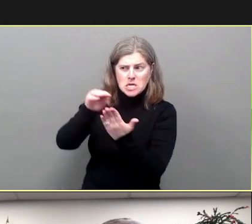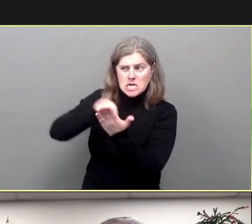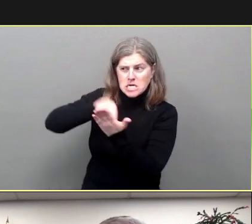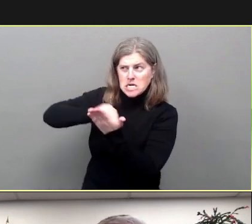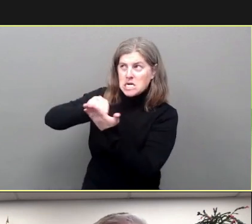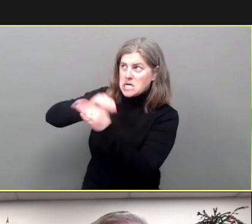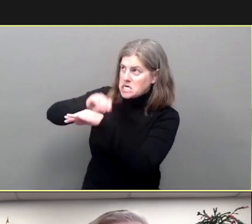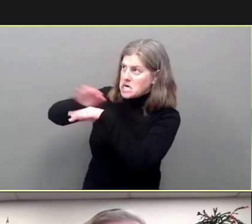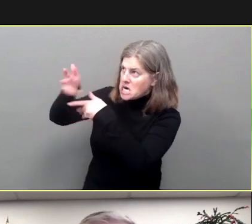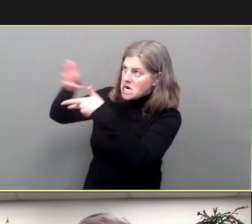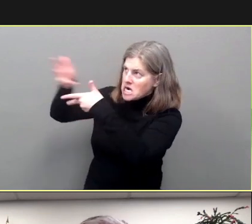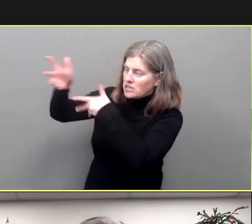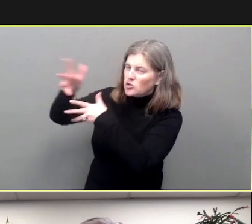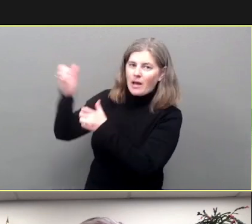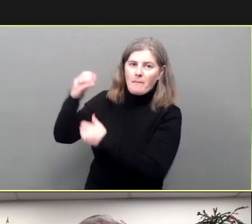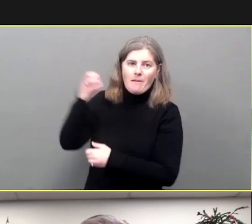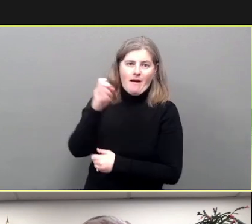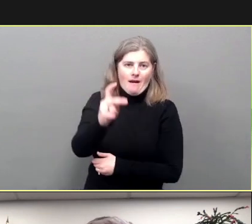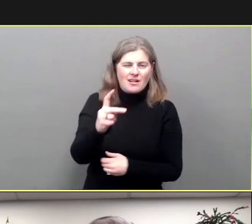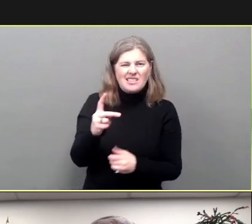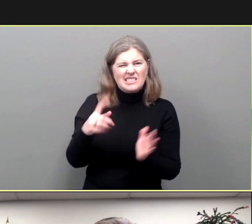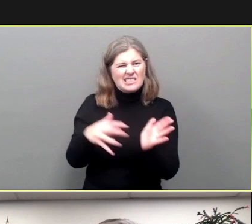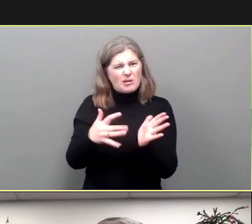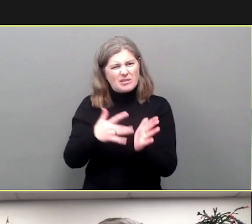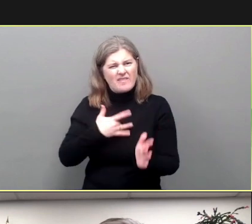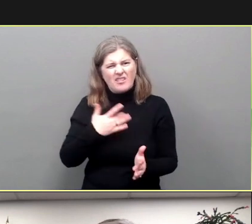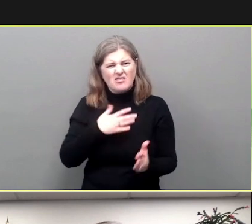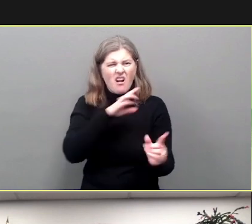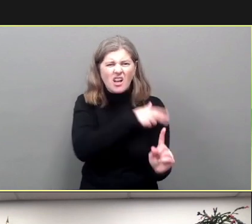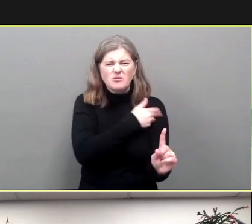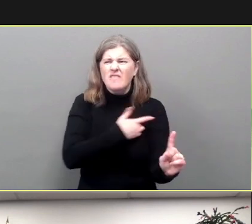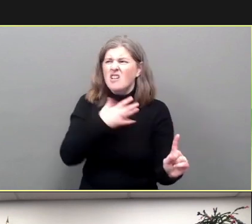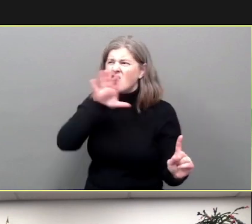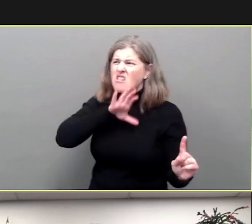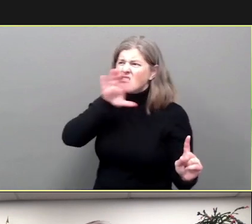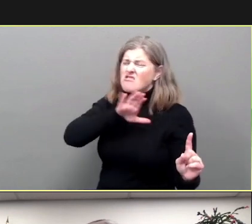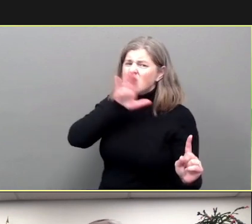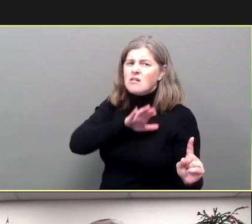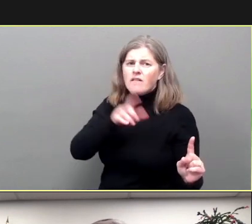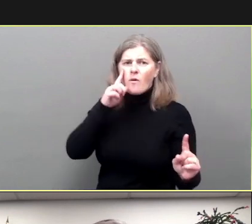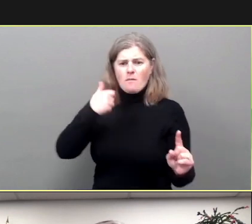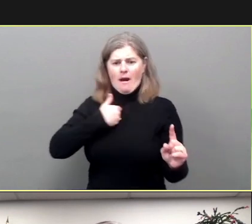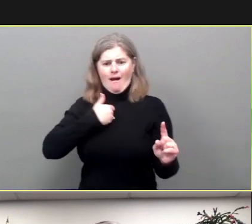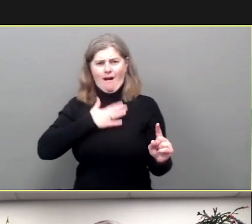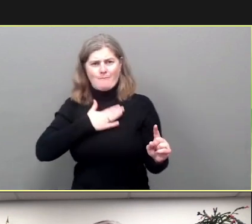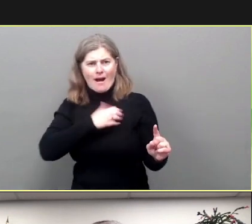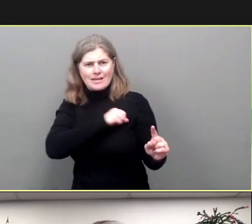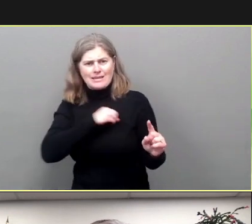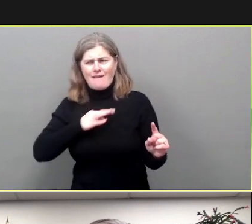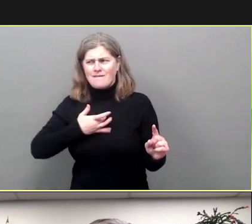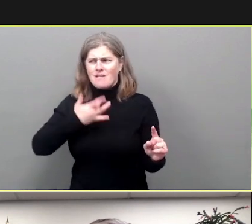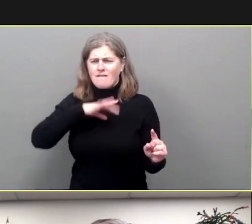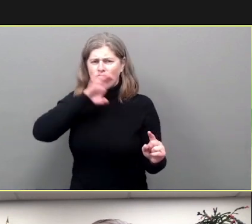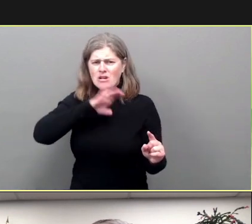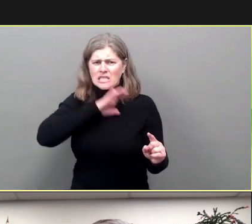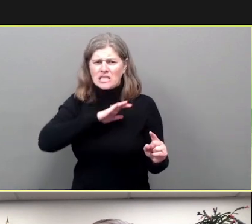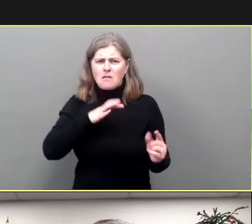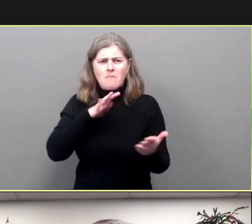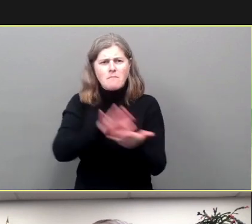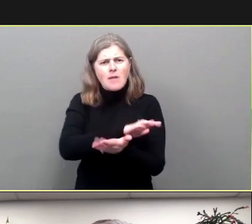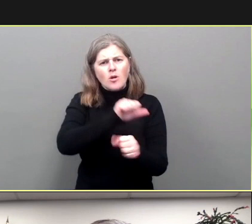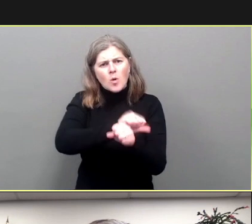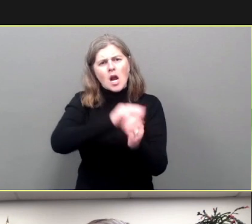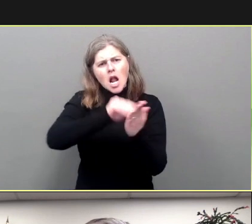reimbursement. Sometimes that can be frustrating to the hospitals and even to our own staff by how extensive this paperwork is.